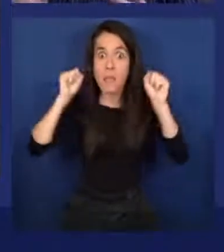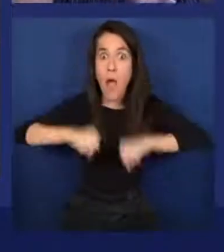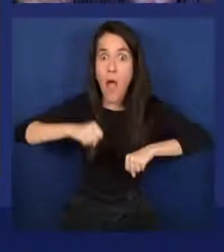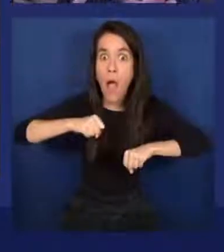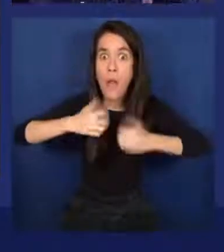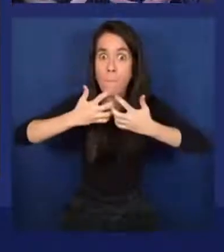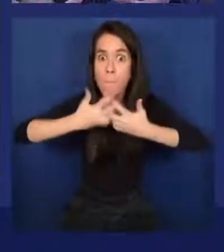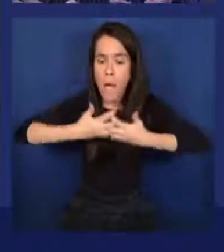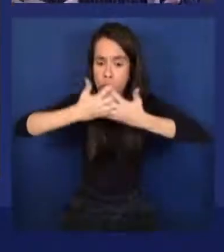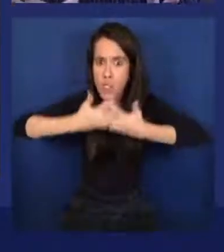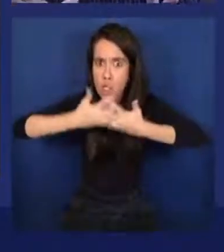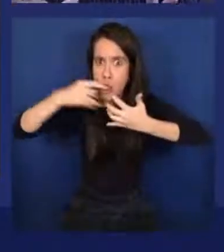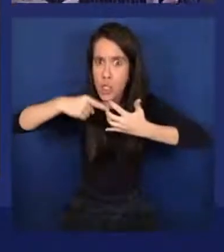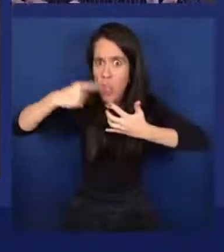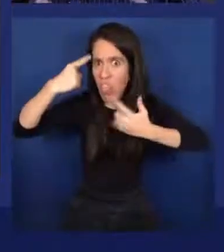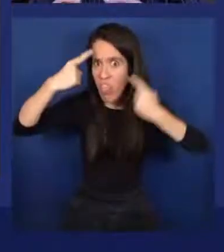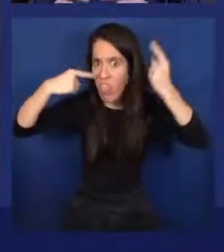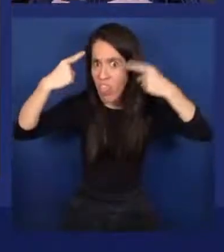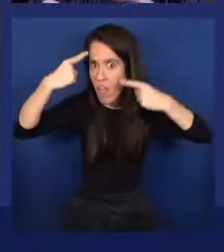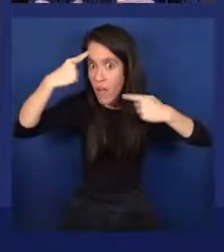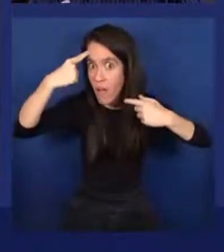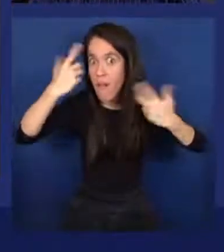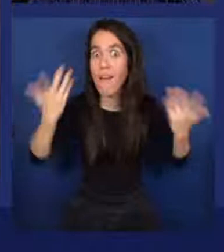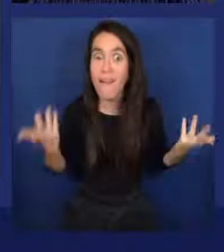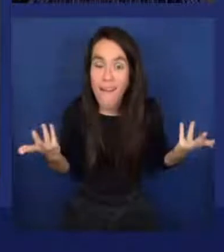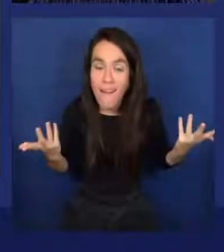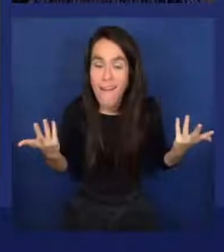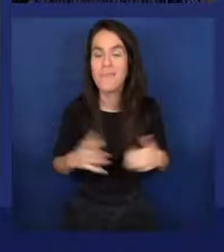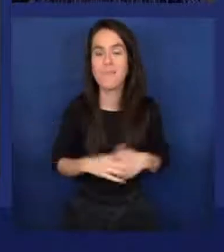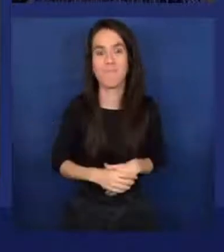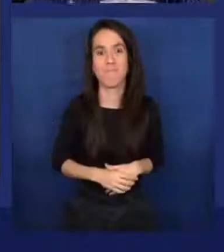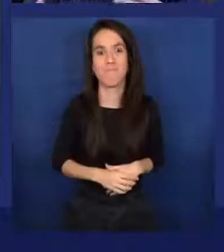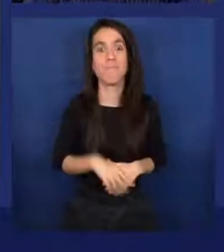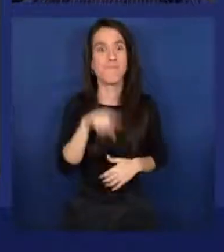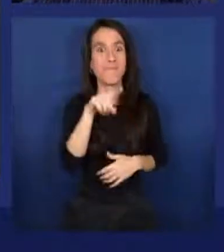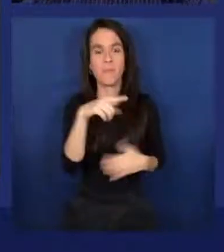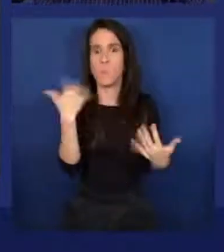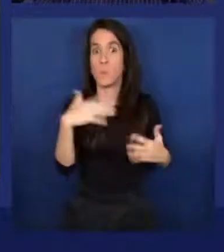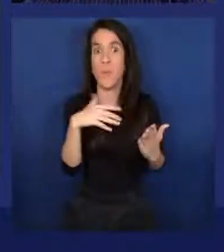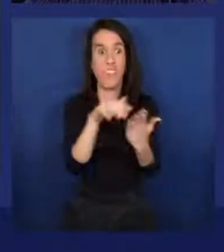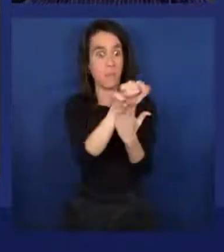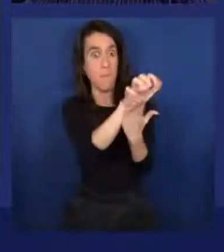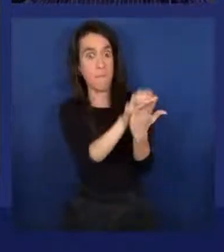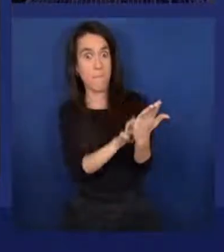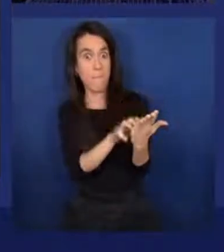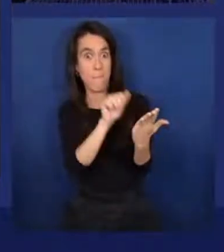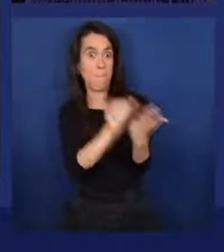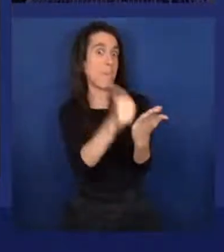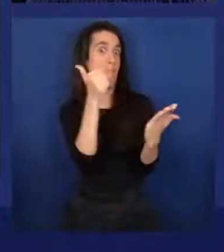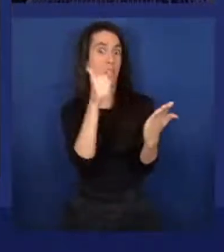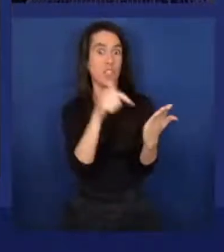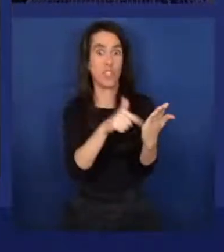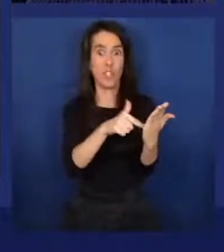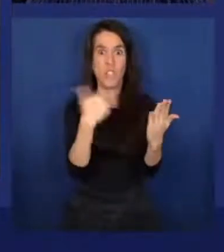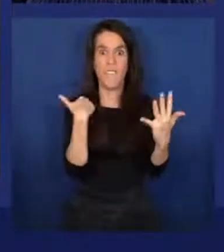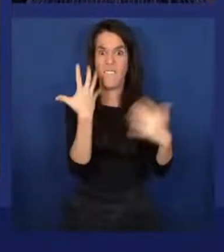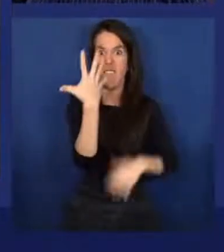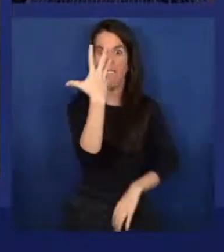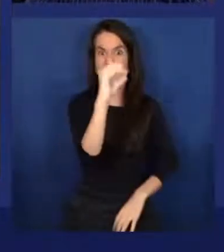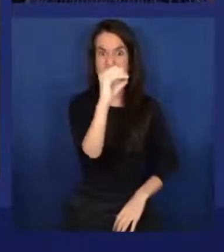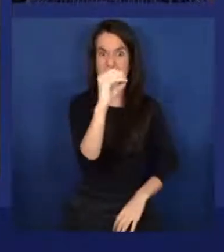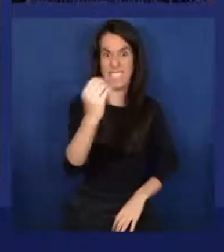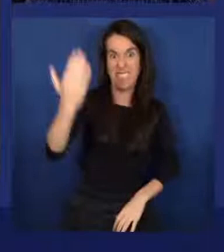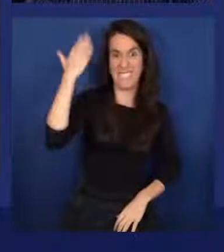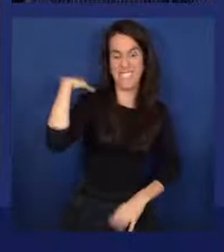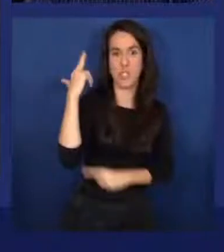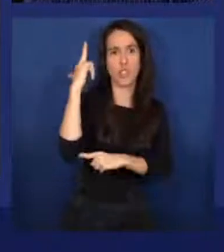paper is referred to as sort of a seminal work that leads in the 50s to broader conversations.